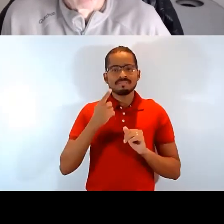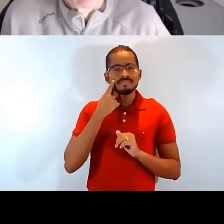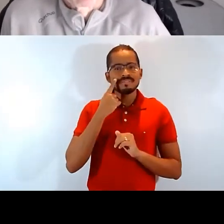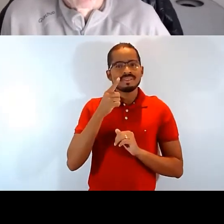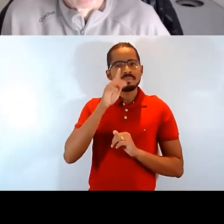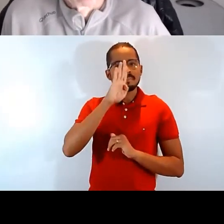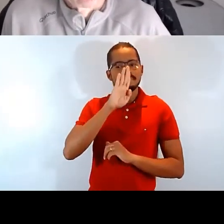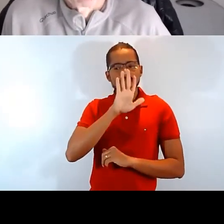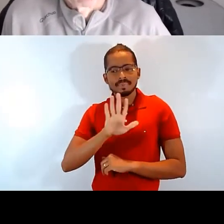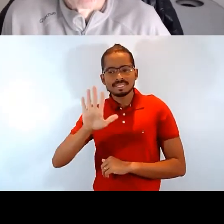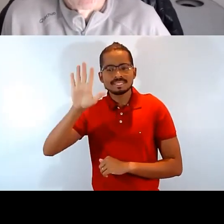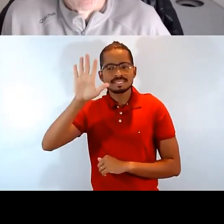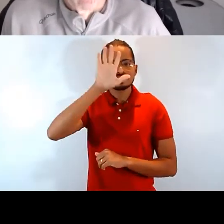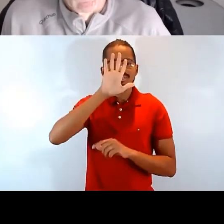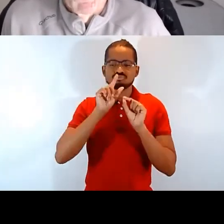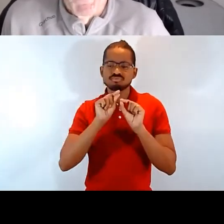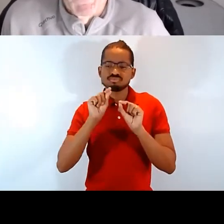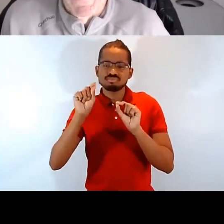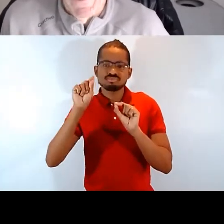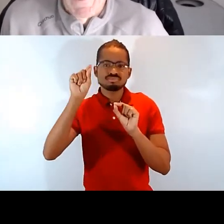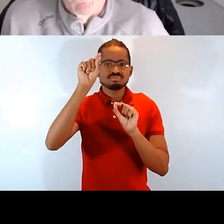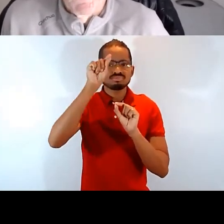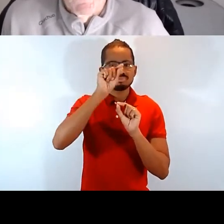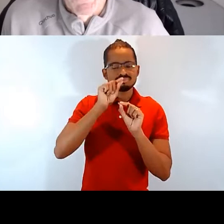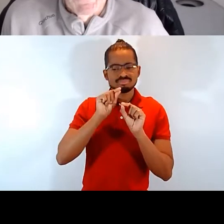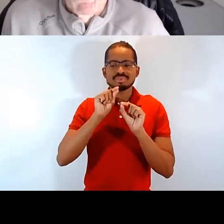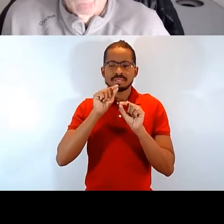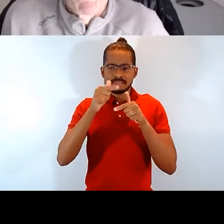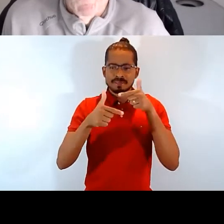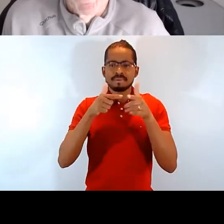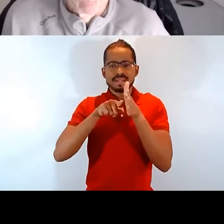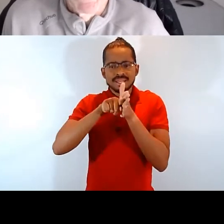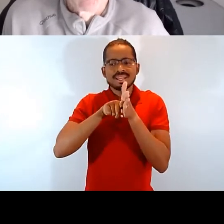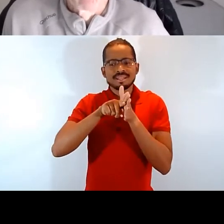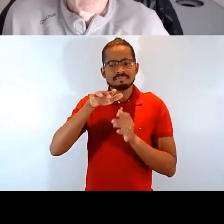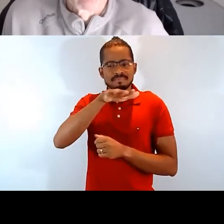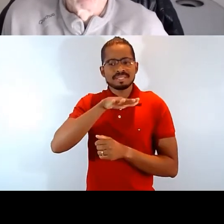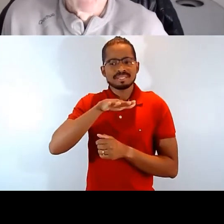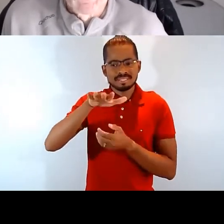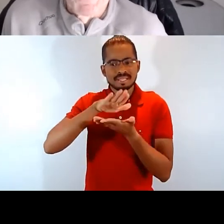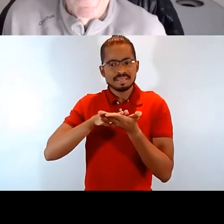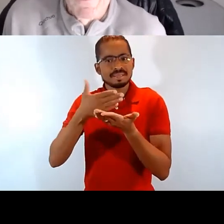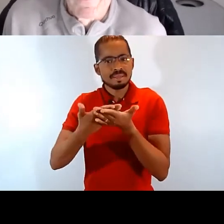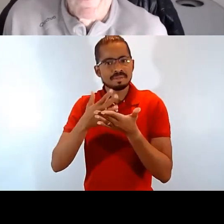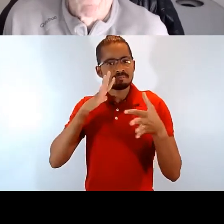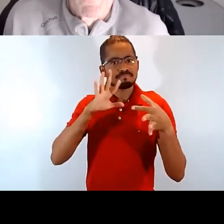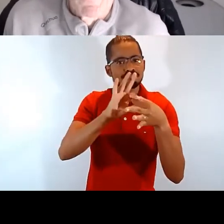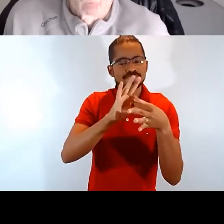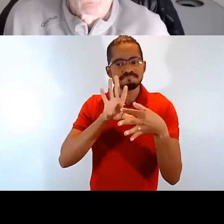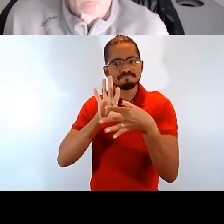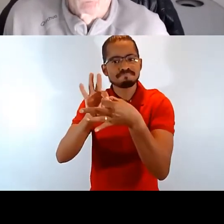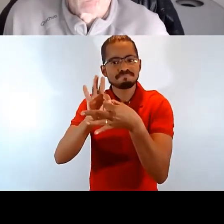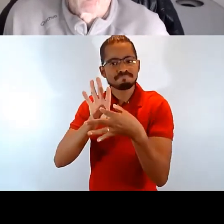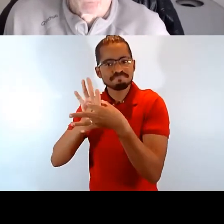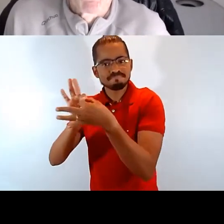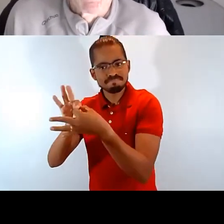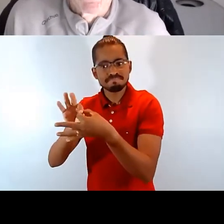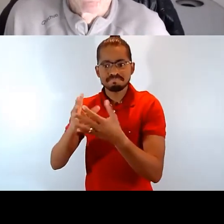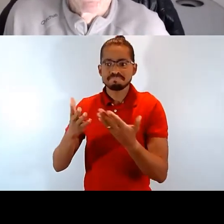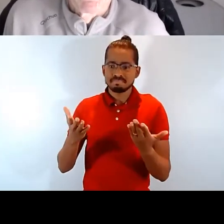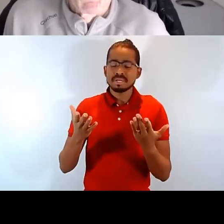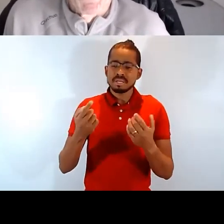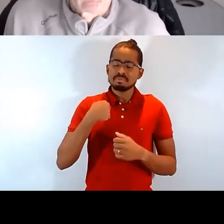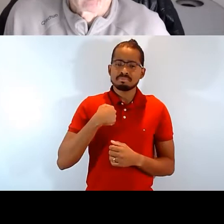between various types of interpreting. I will tell you a bit more and make a few confessions. It will up to you to tell